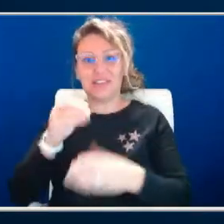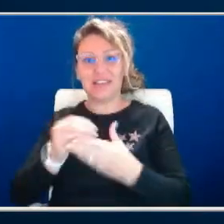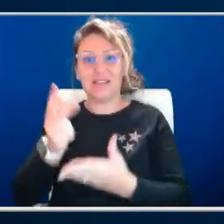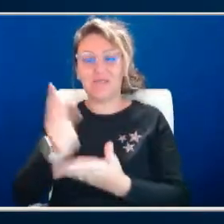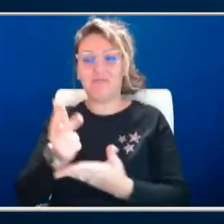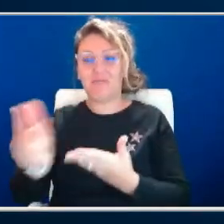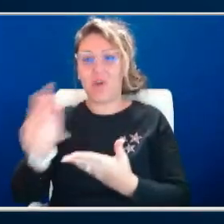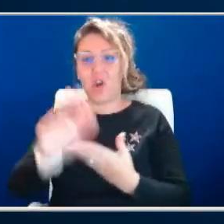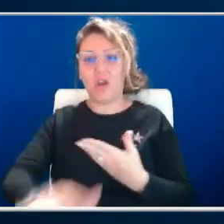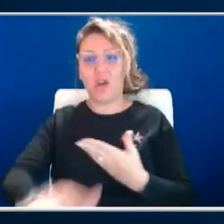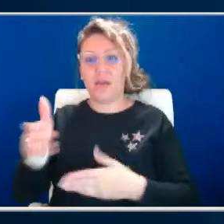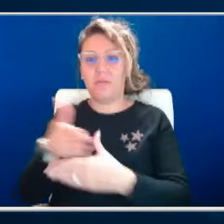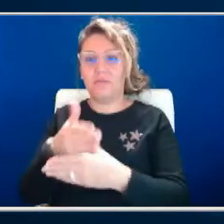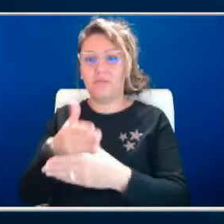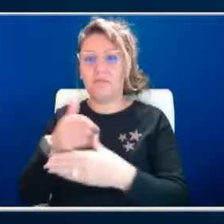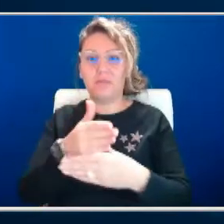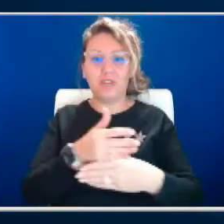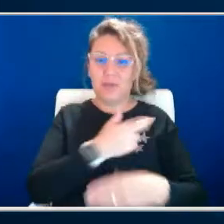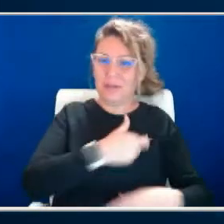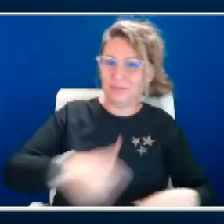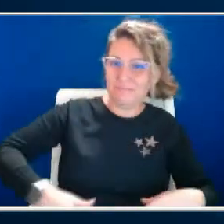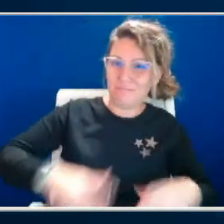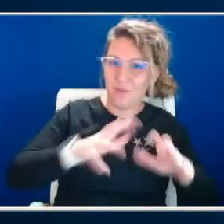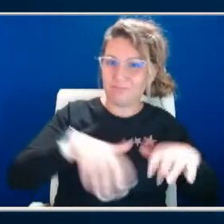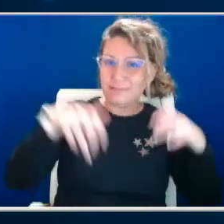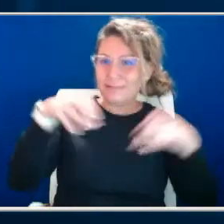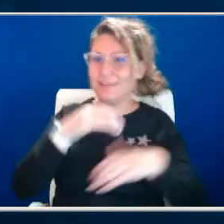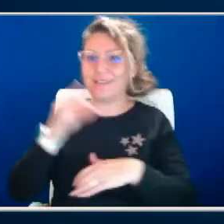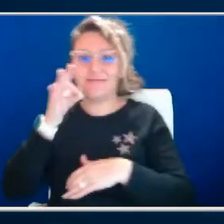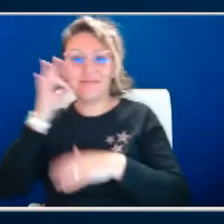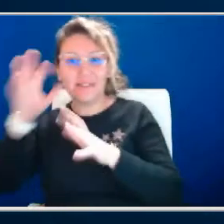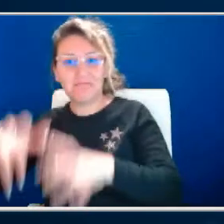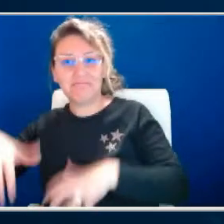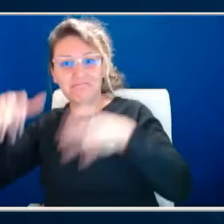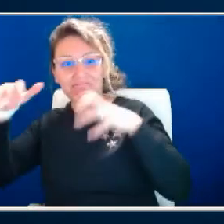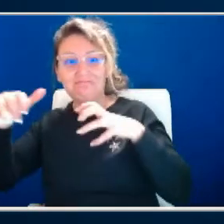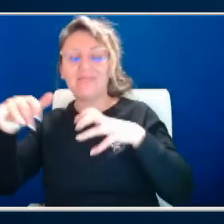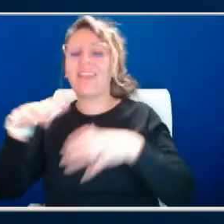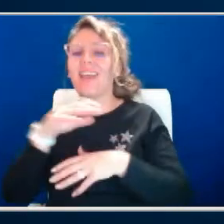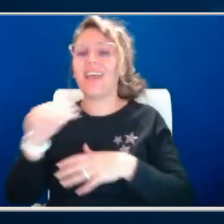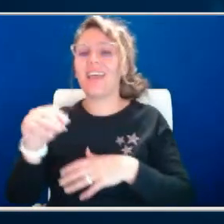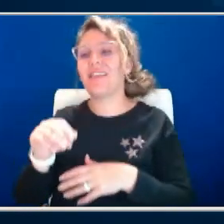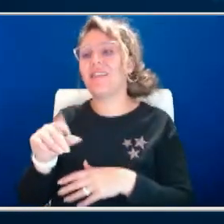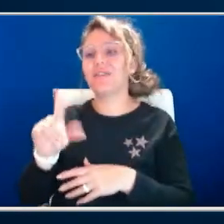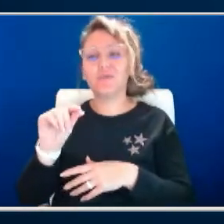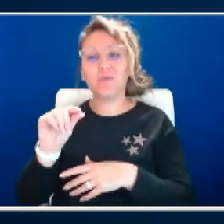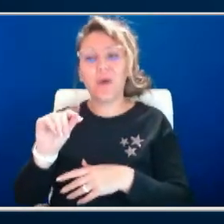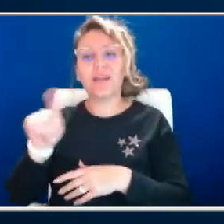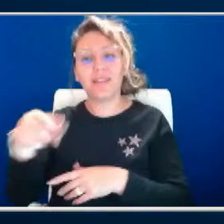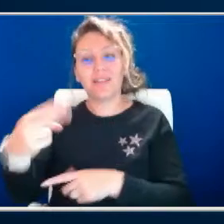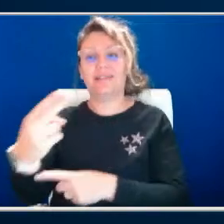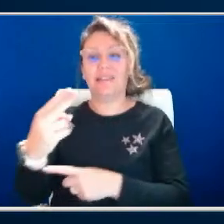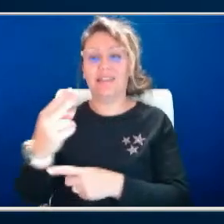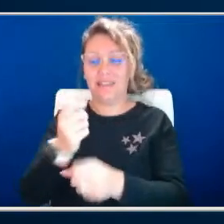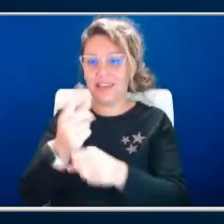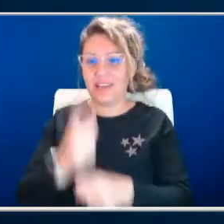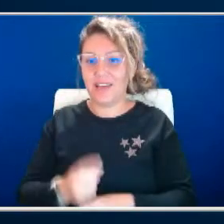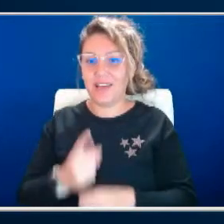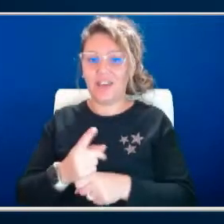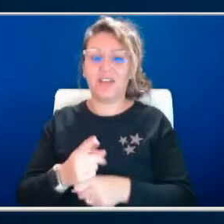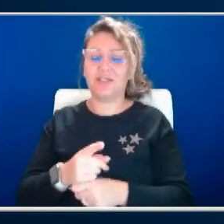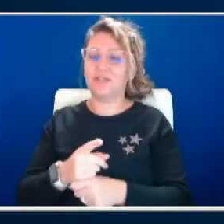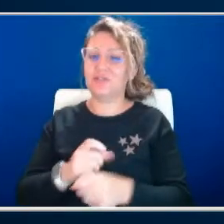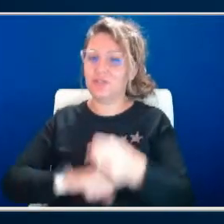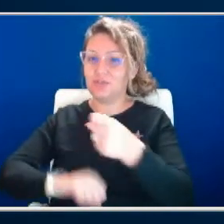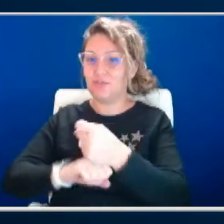Arrowhead and Kauffman Stadium. The 20th annual Treads and Threads event to help raise money to support proton therapy gets underway Saturday